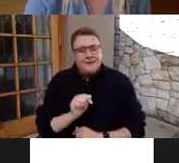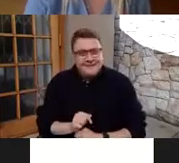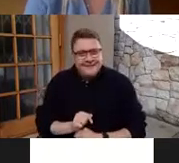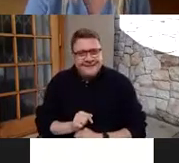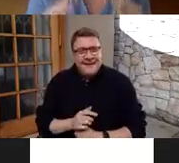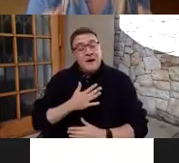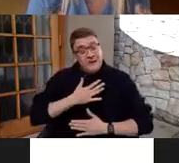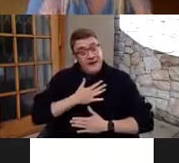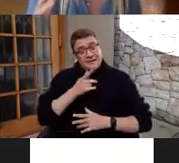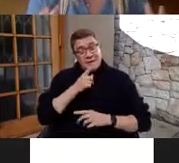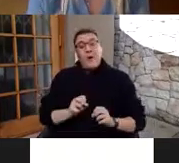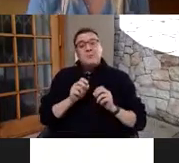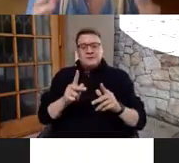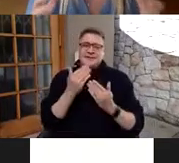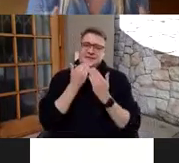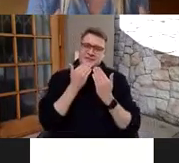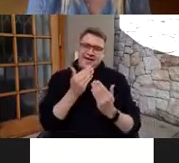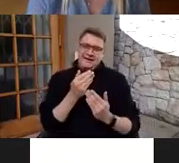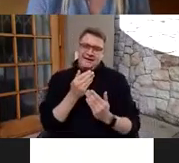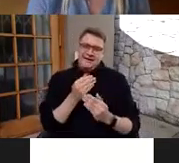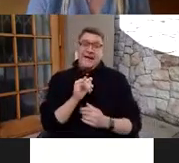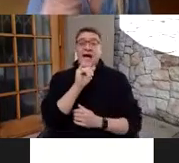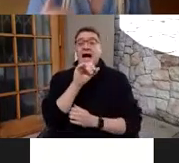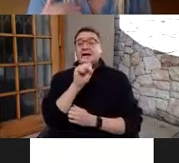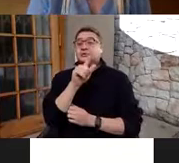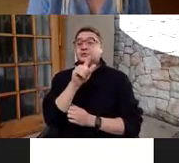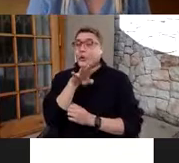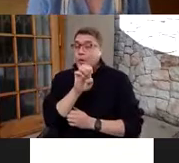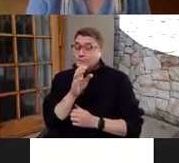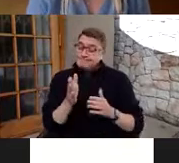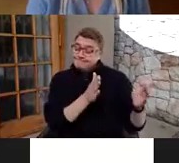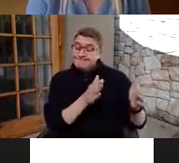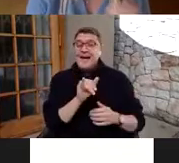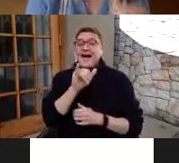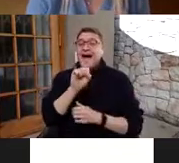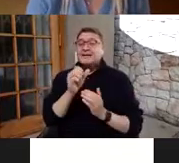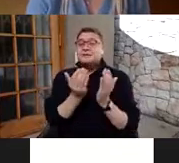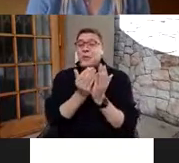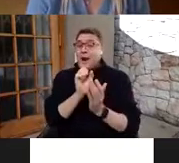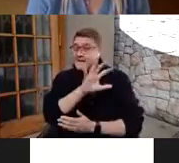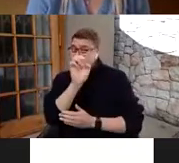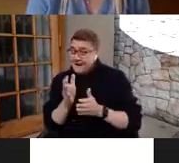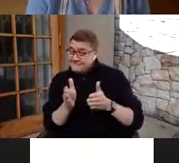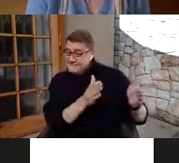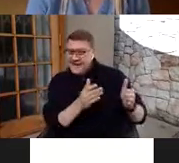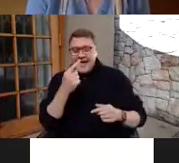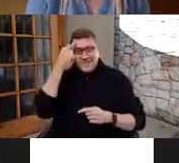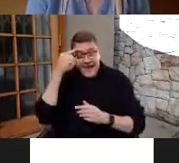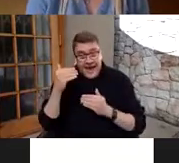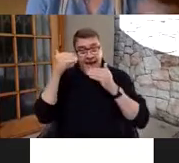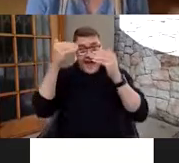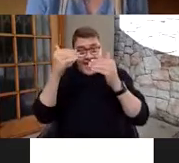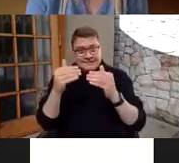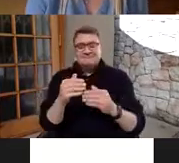that opportunity to thank iStore, iSchool Africa, and Think Ahead for opening this platform up.